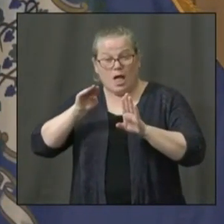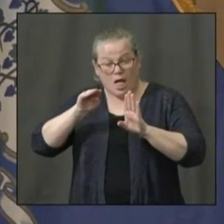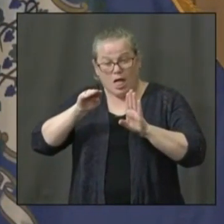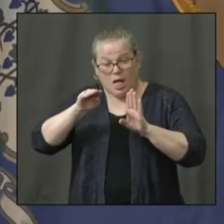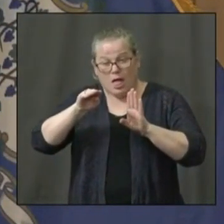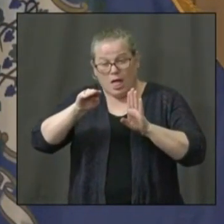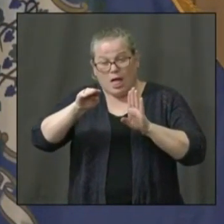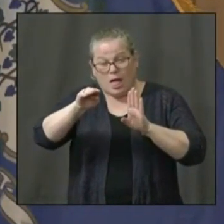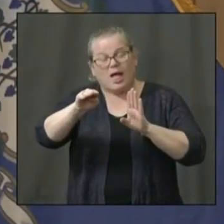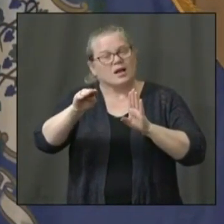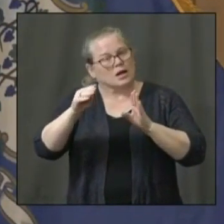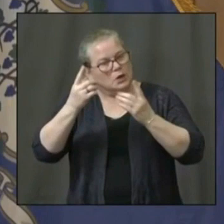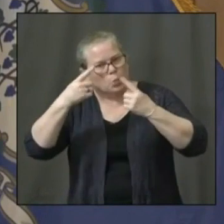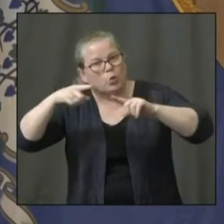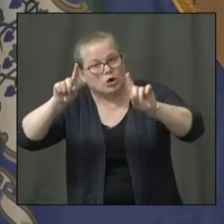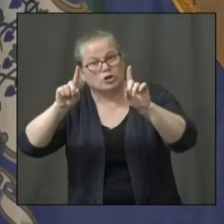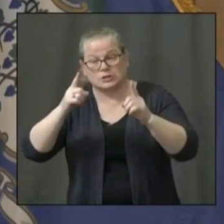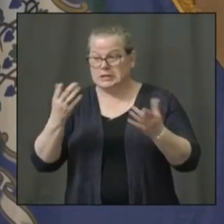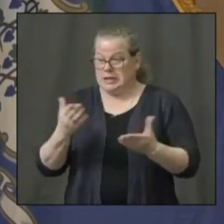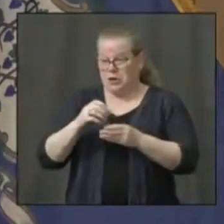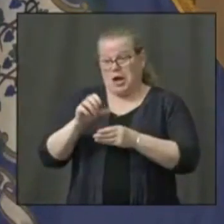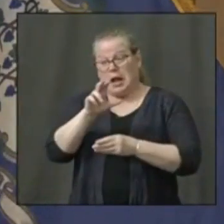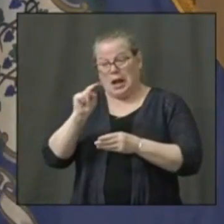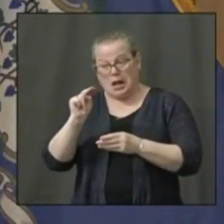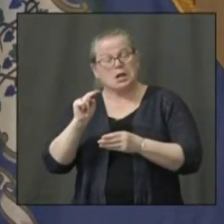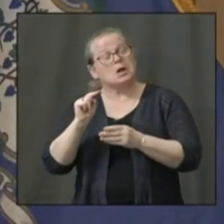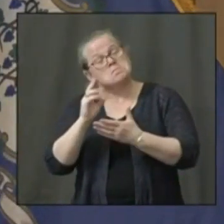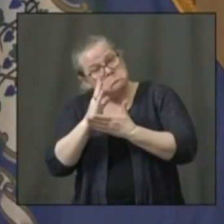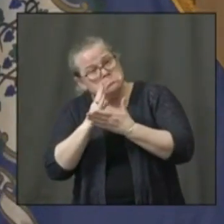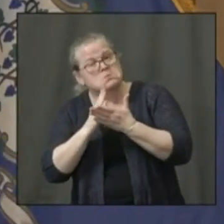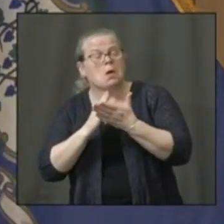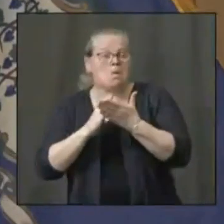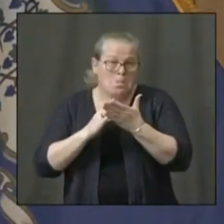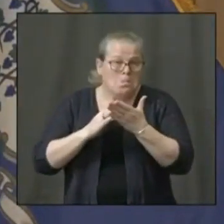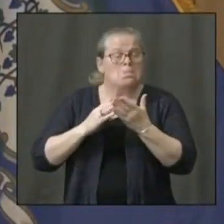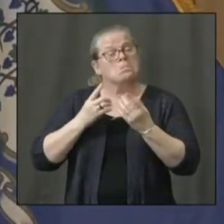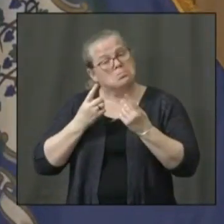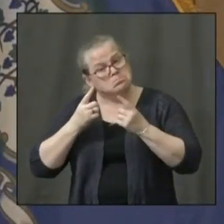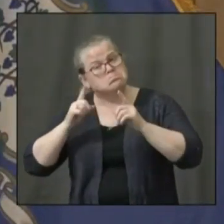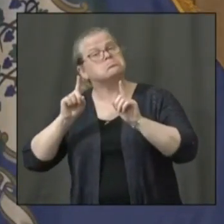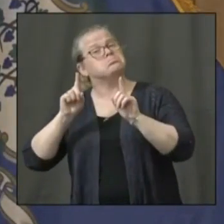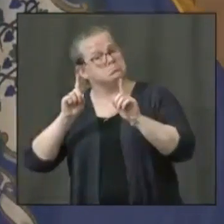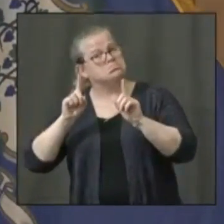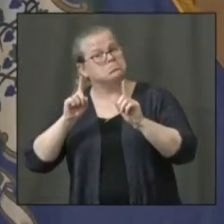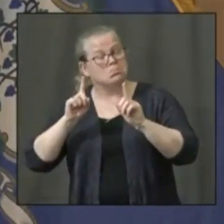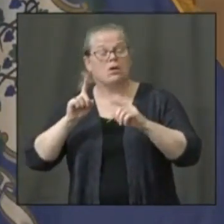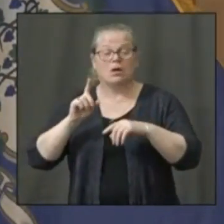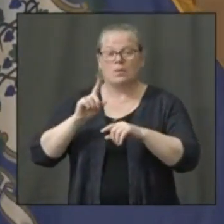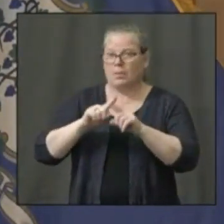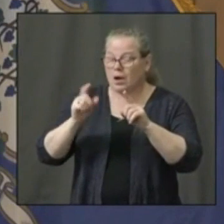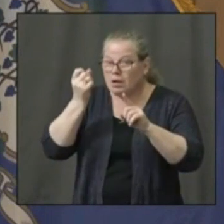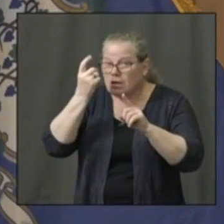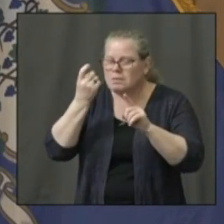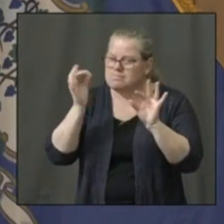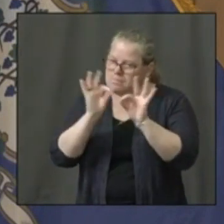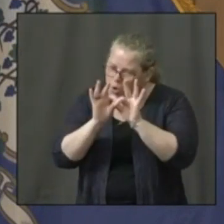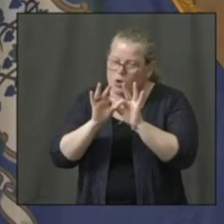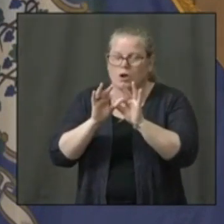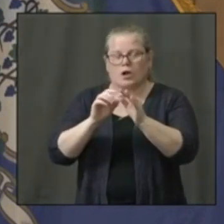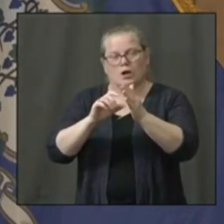in Connecticut, but flattening the curve only works if each and every one of you take the social distancing very